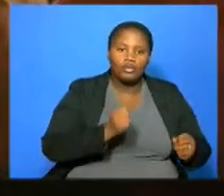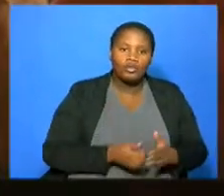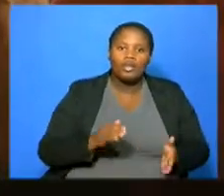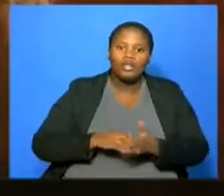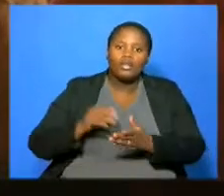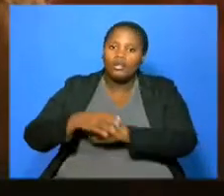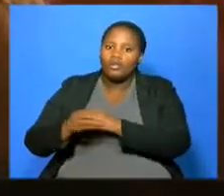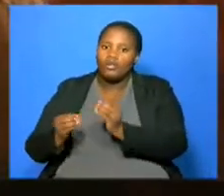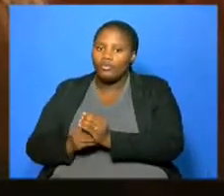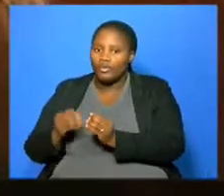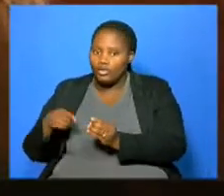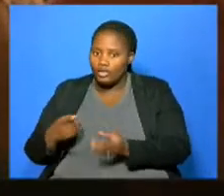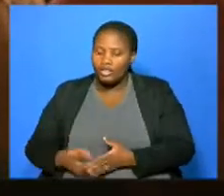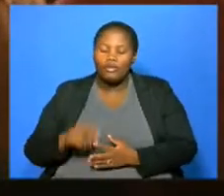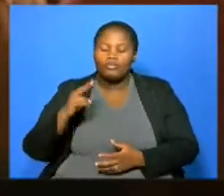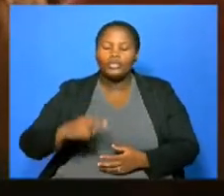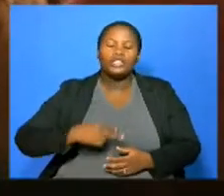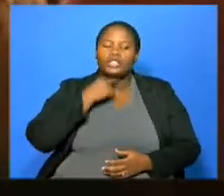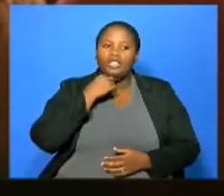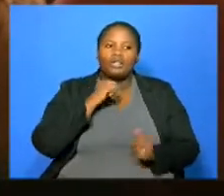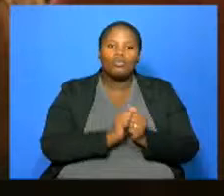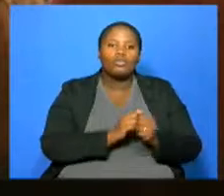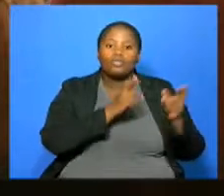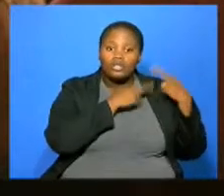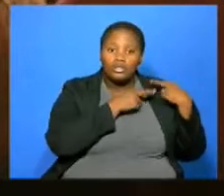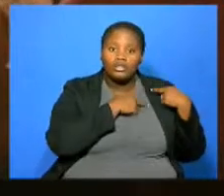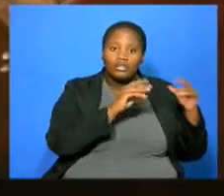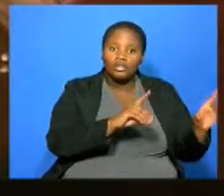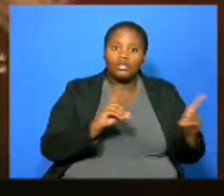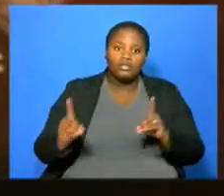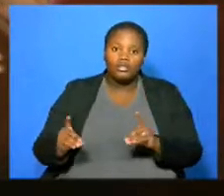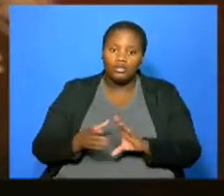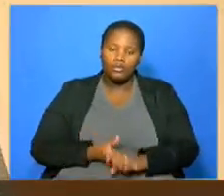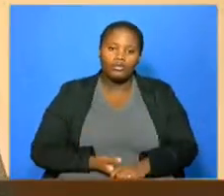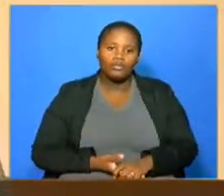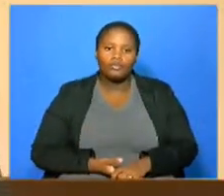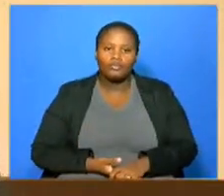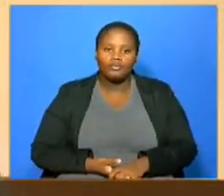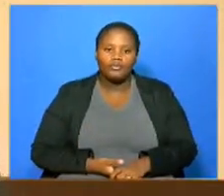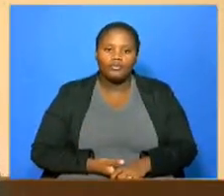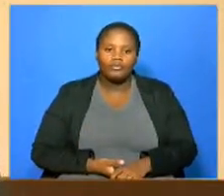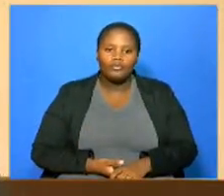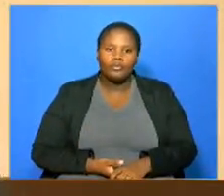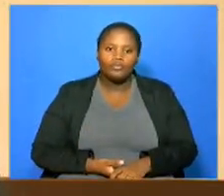office space limits the execution of their roles effectively.